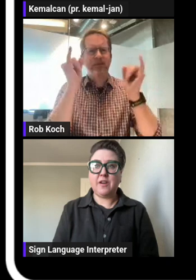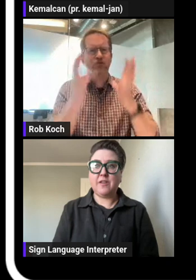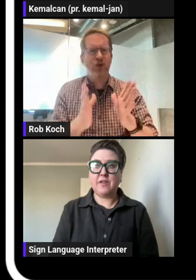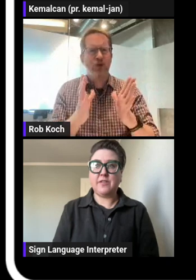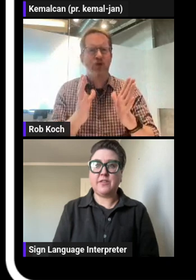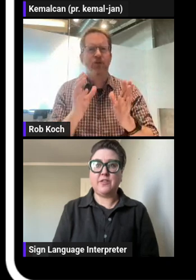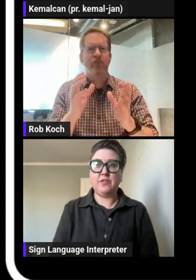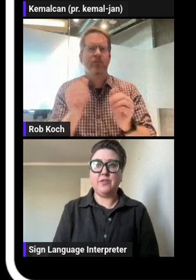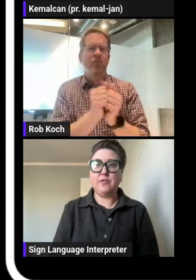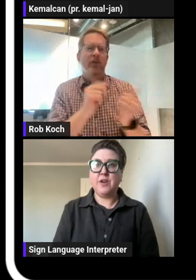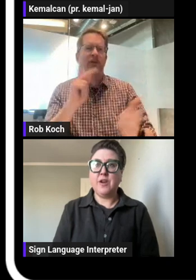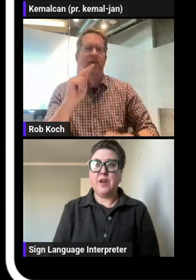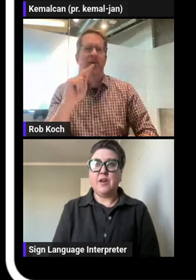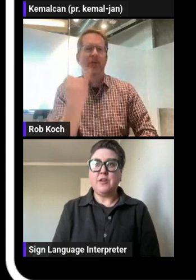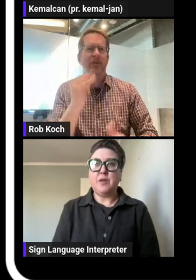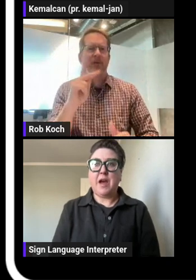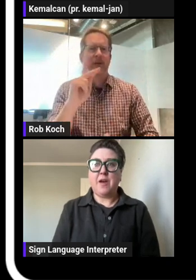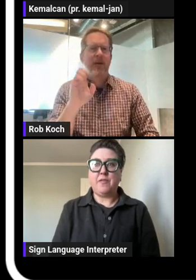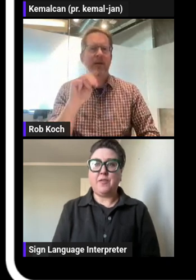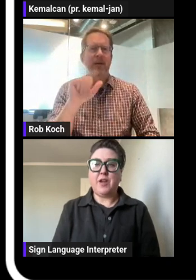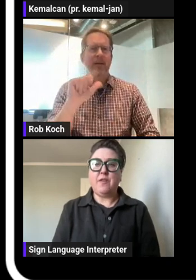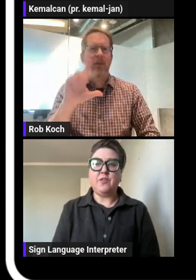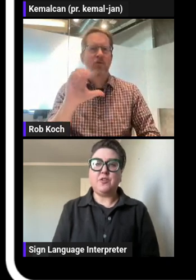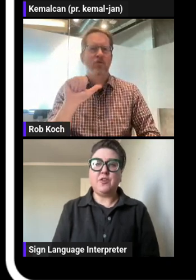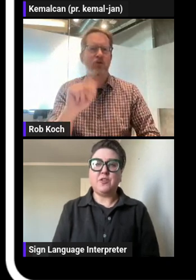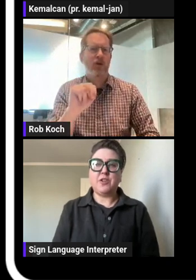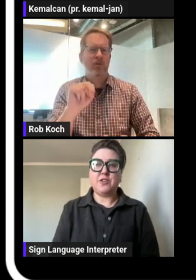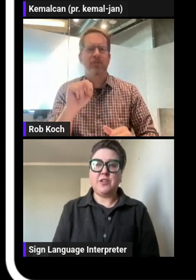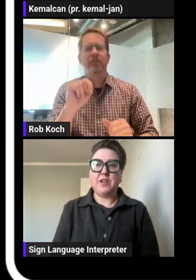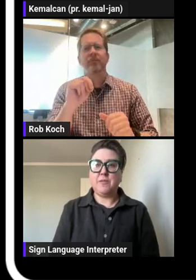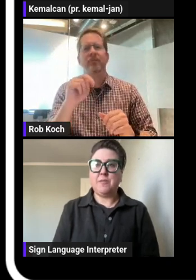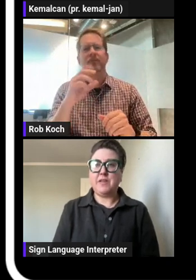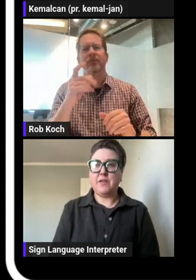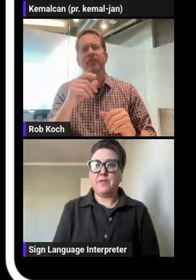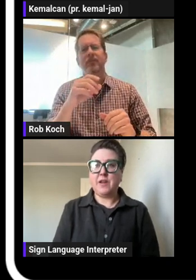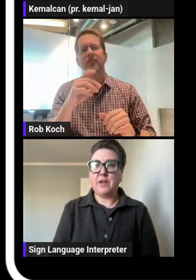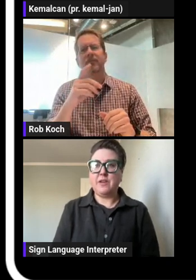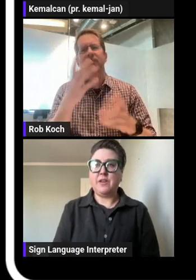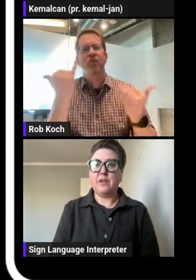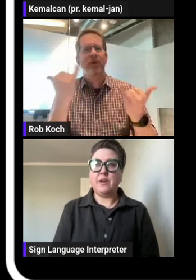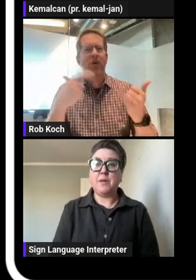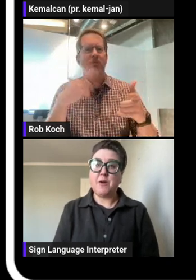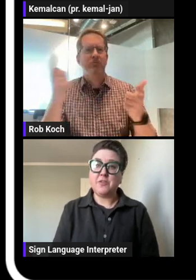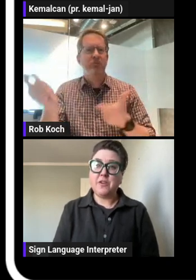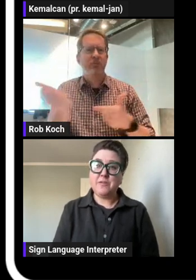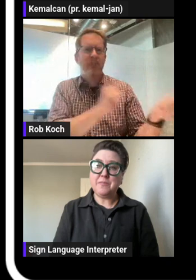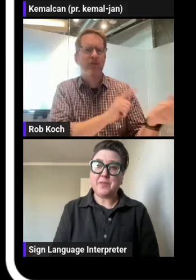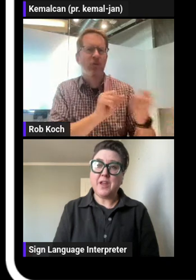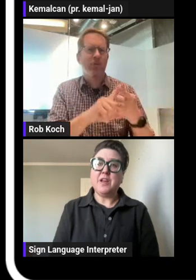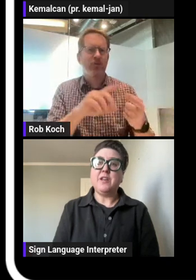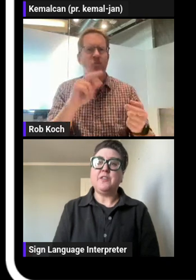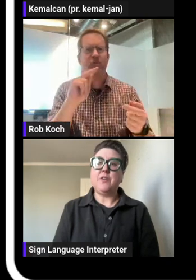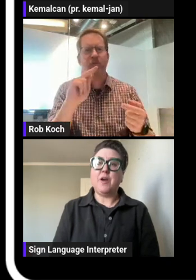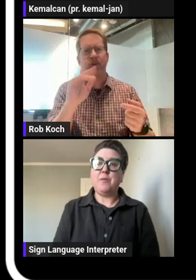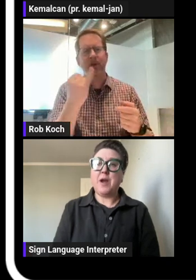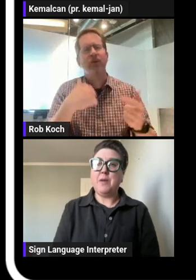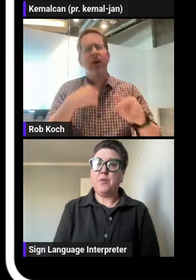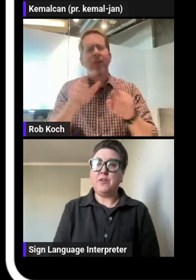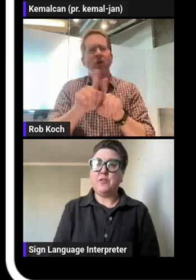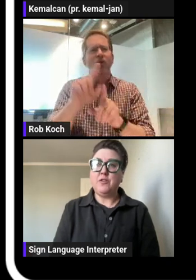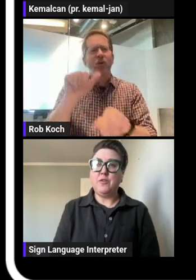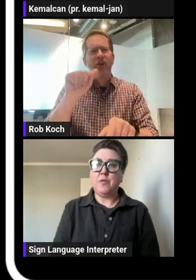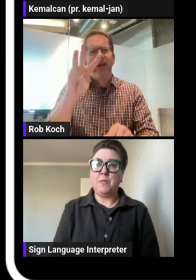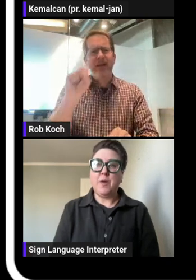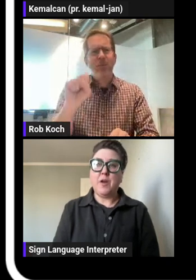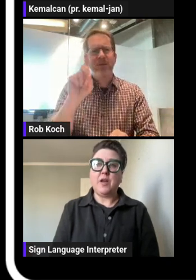inviting us to have a visitor instruction, and myself and Kemalcan. So